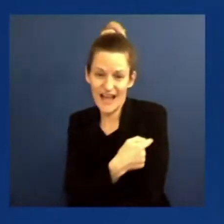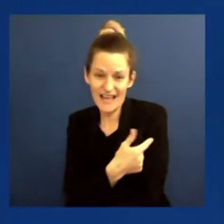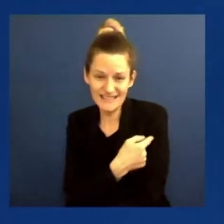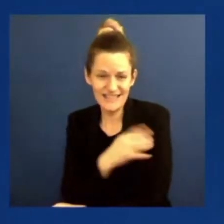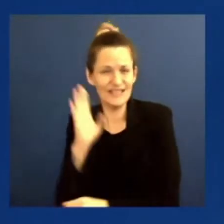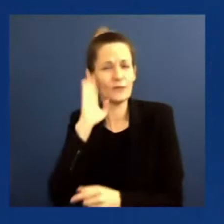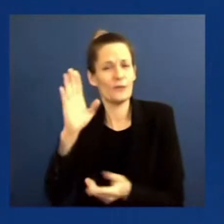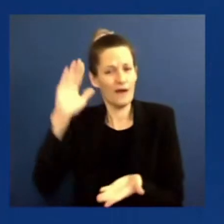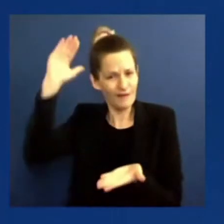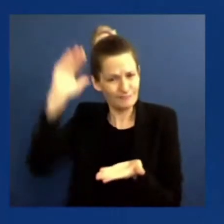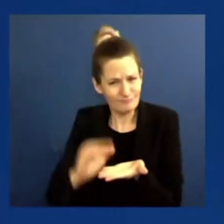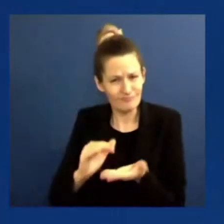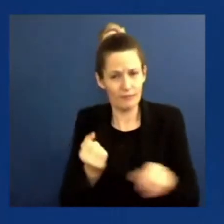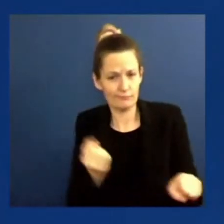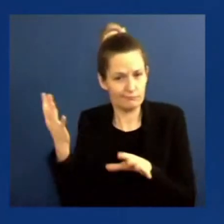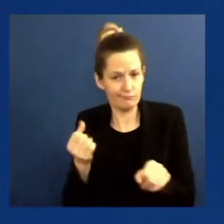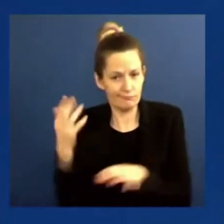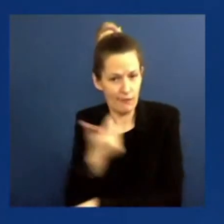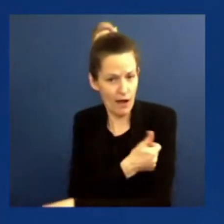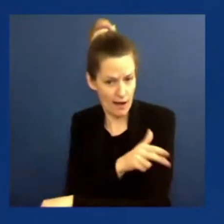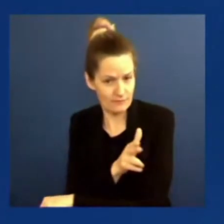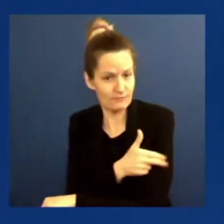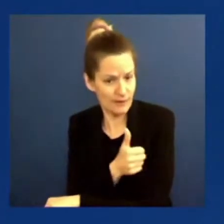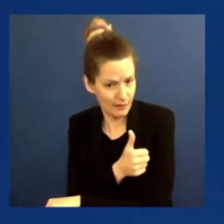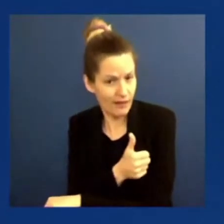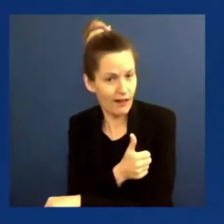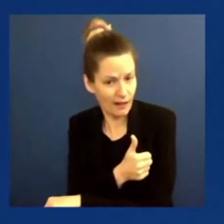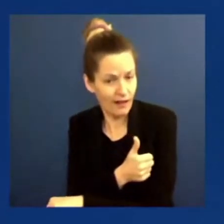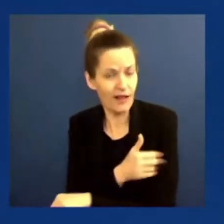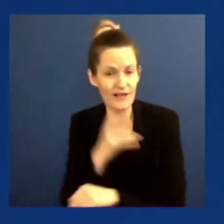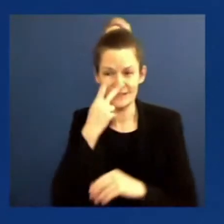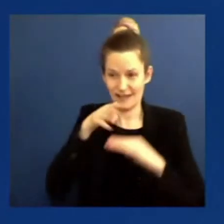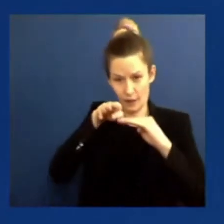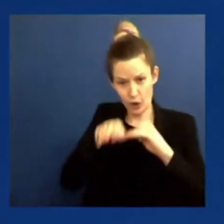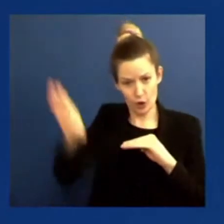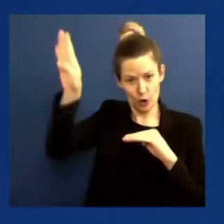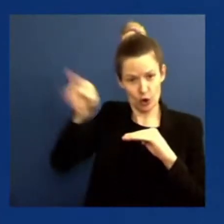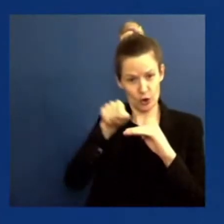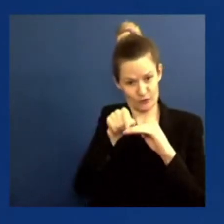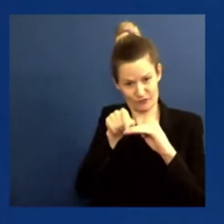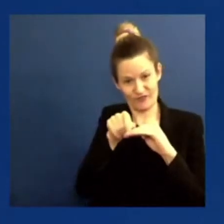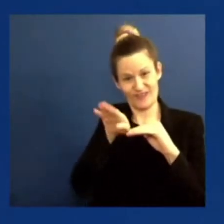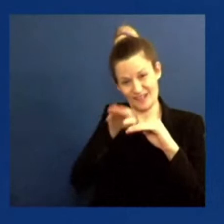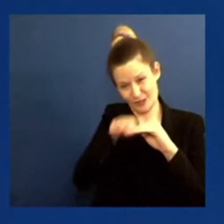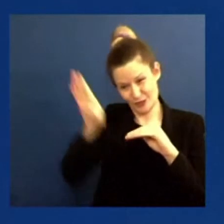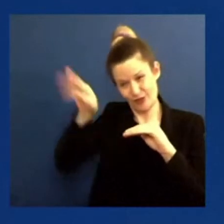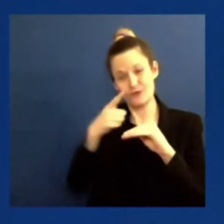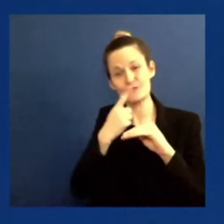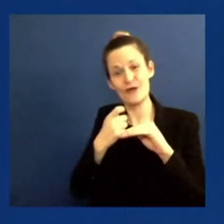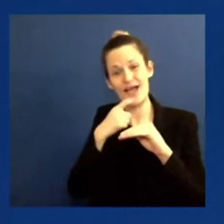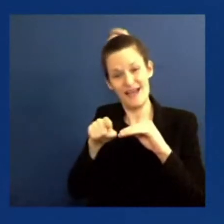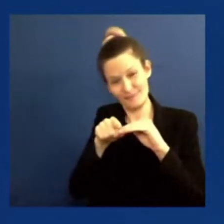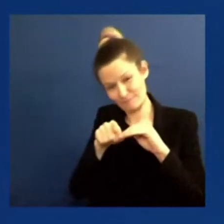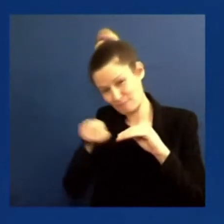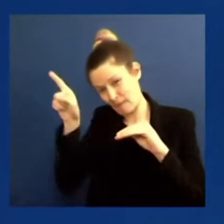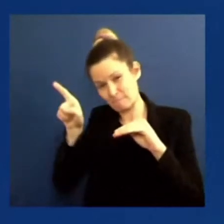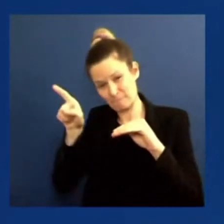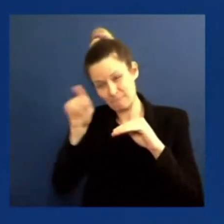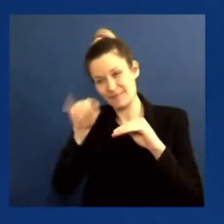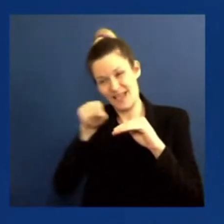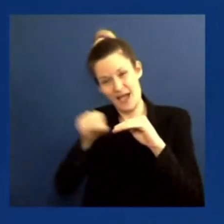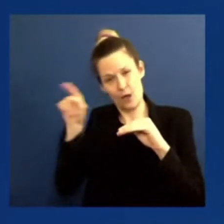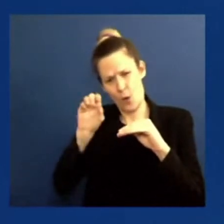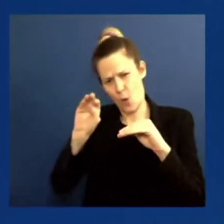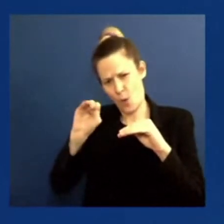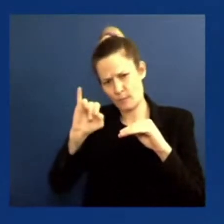and against hospitalizations with the Omicron variant, again the red line. Similar as to seen with emergency department visits on the